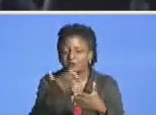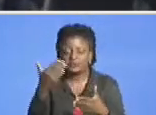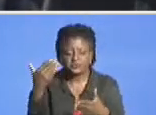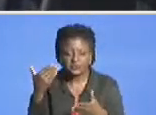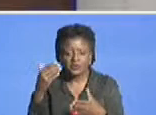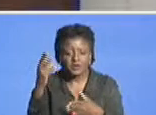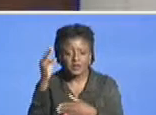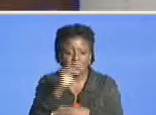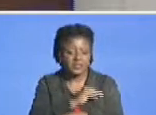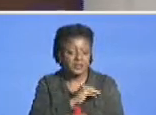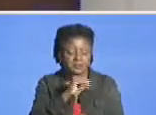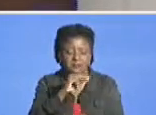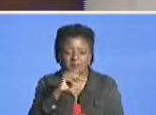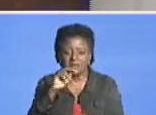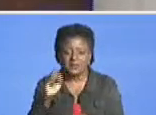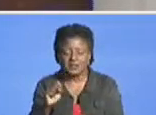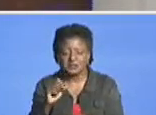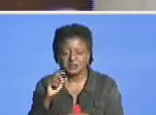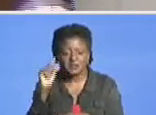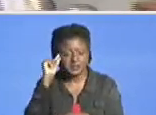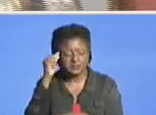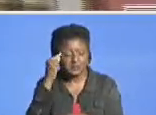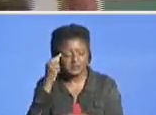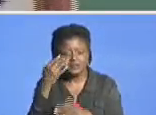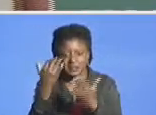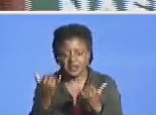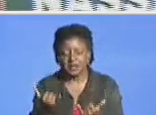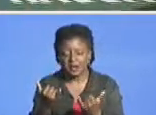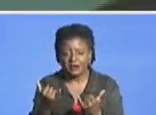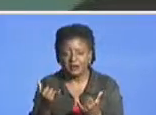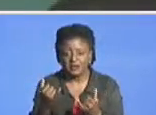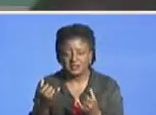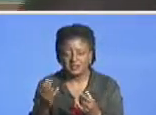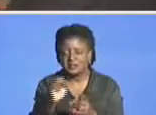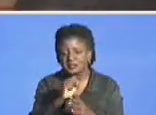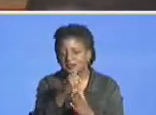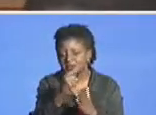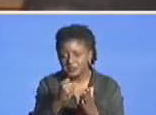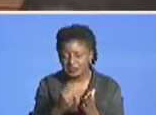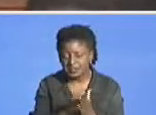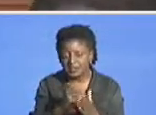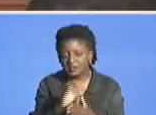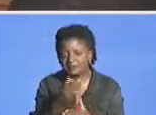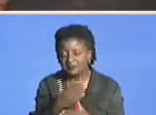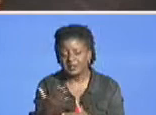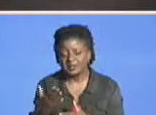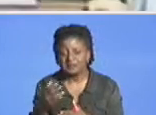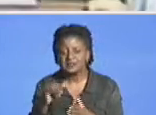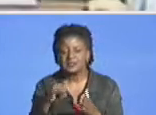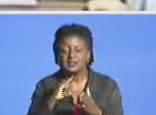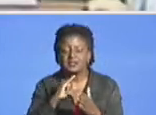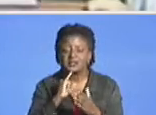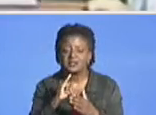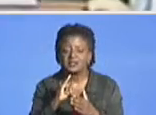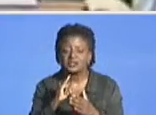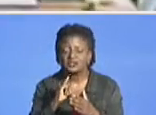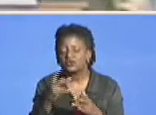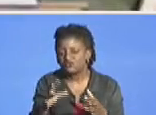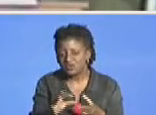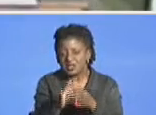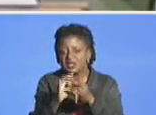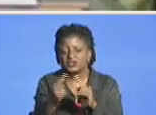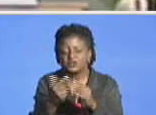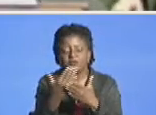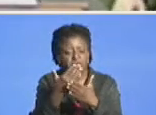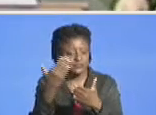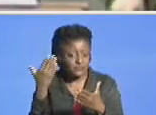that the current state of affairs is inextricably linked to the former administration's mismanagement. He also declared that for the